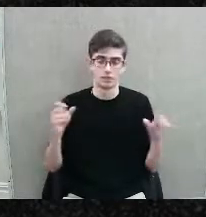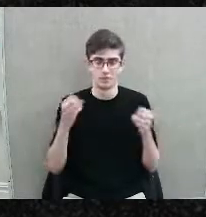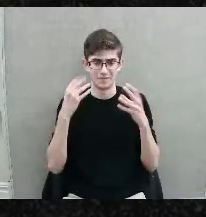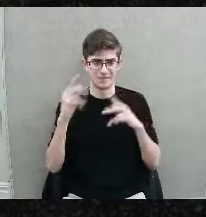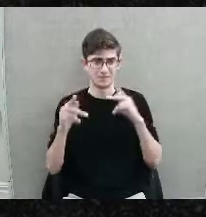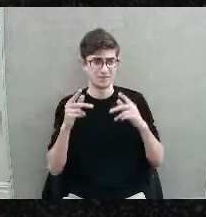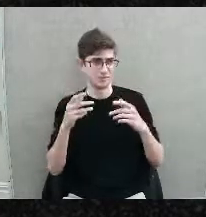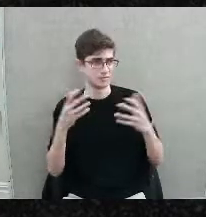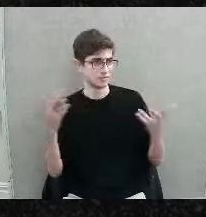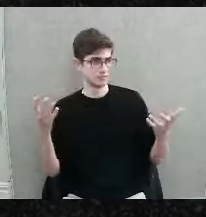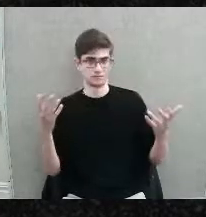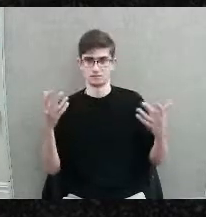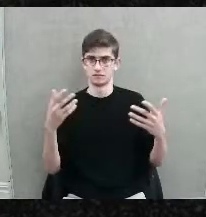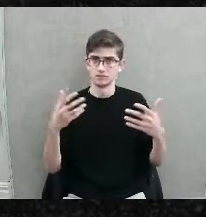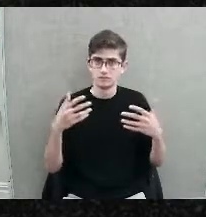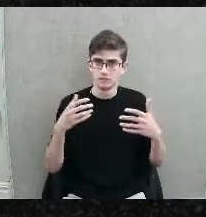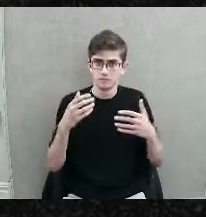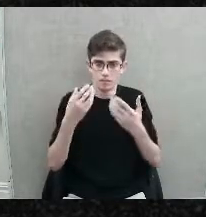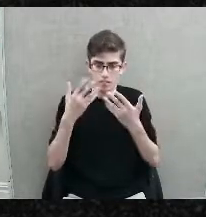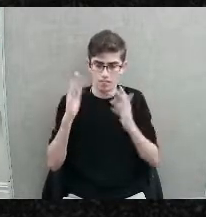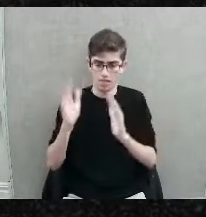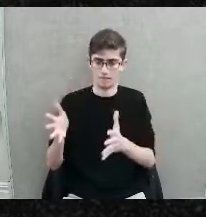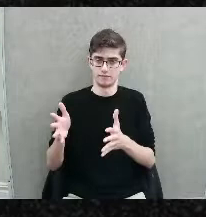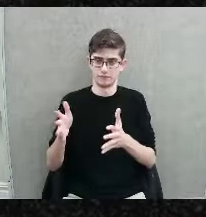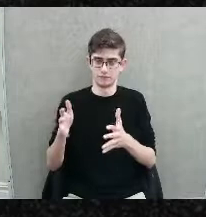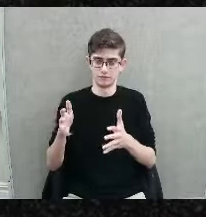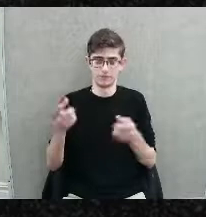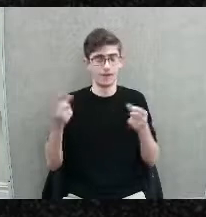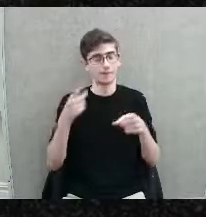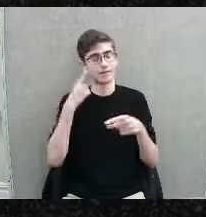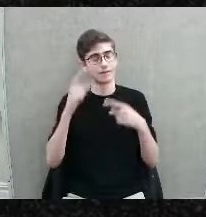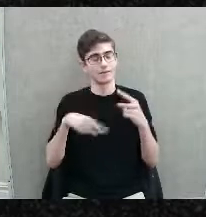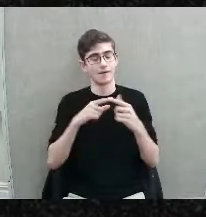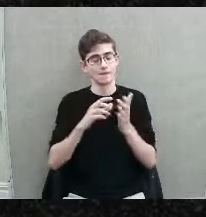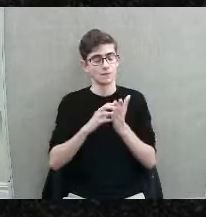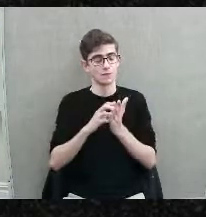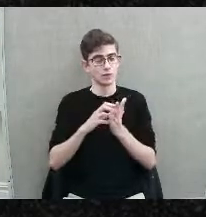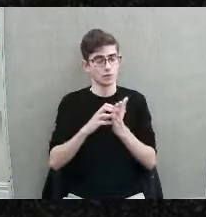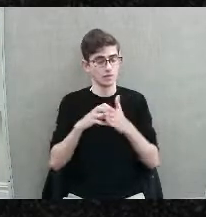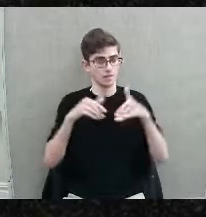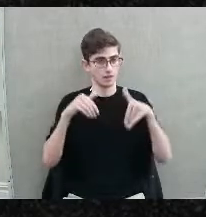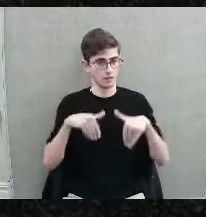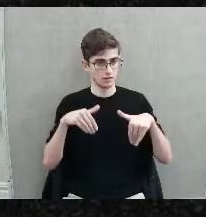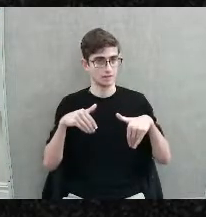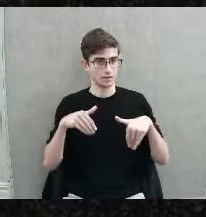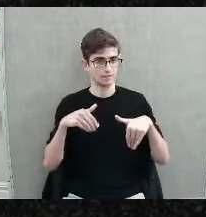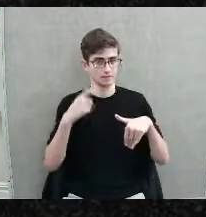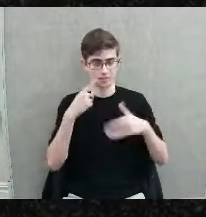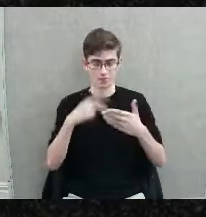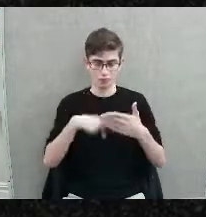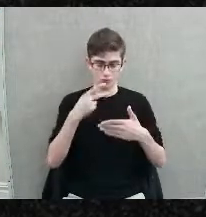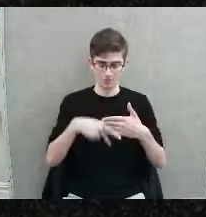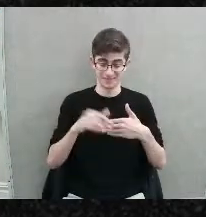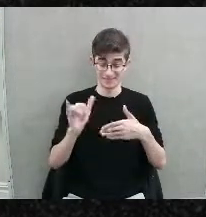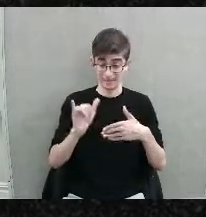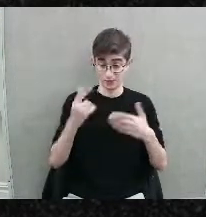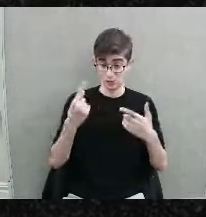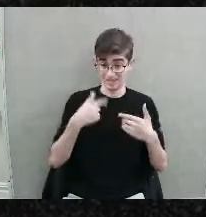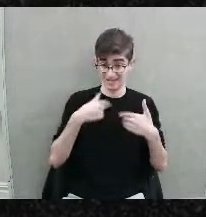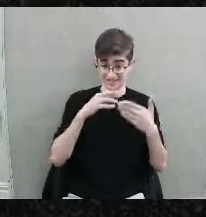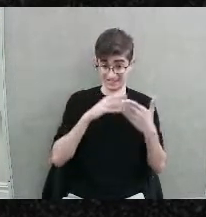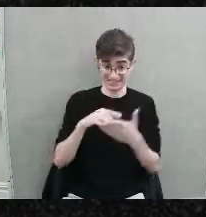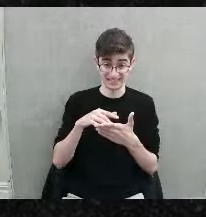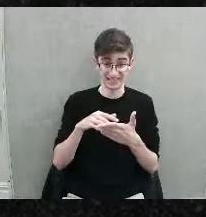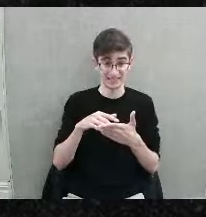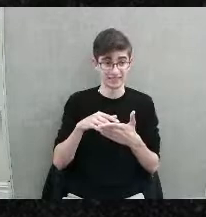dry. So when I think about questions of vulnerability, it's clear to me that programs like the one I study, and